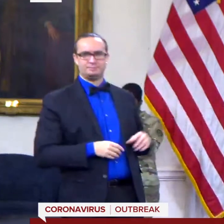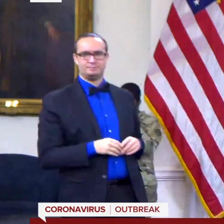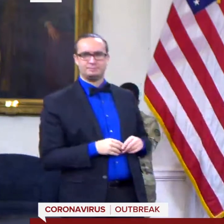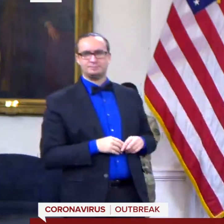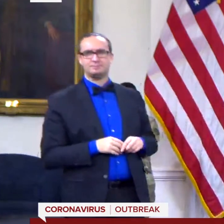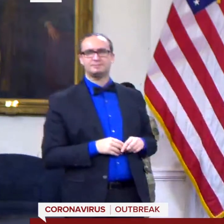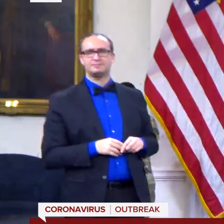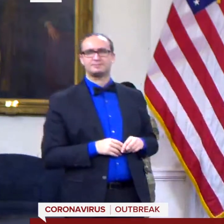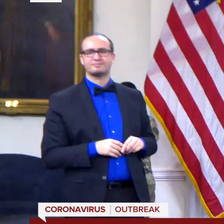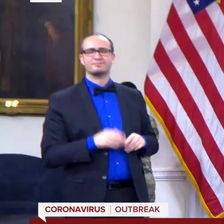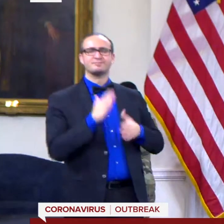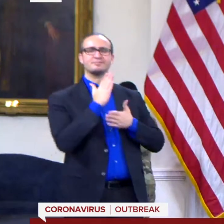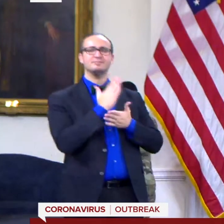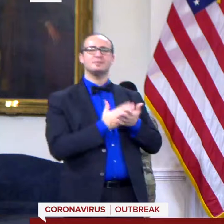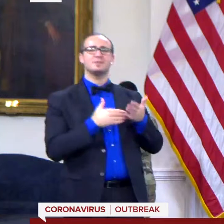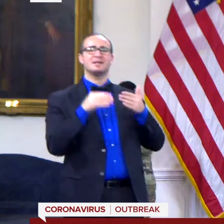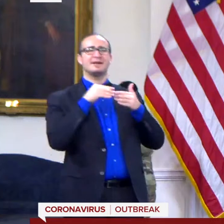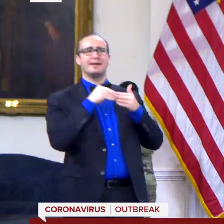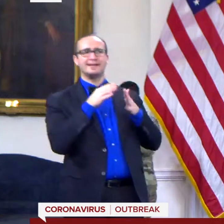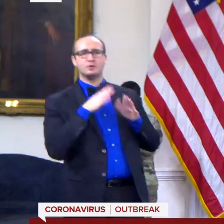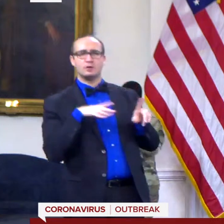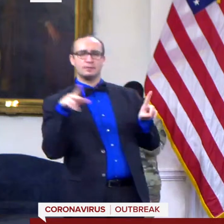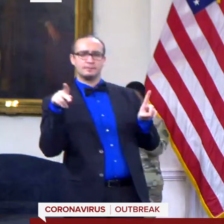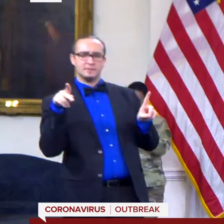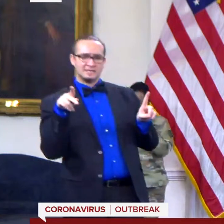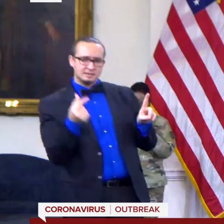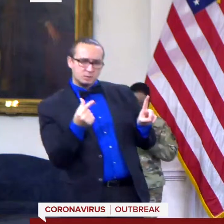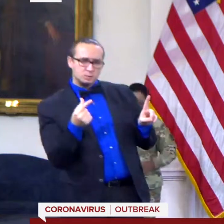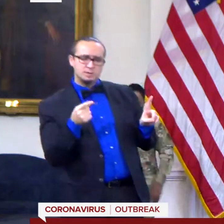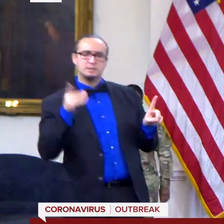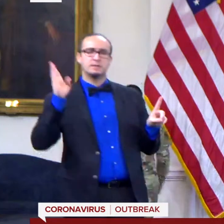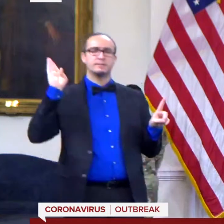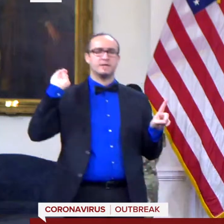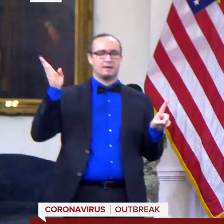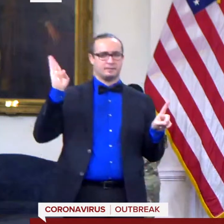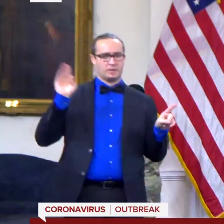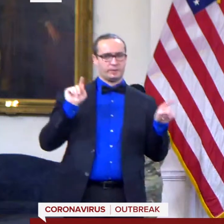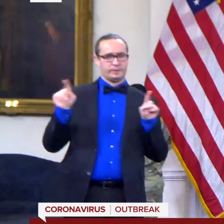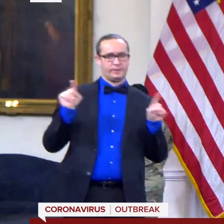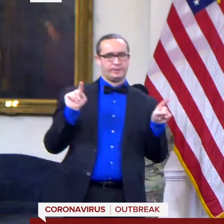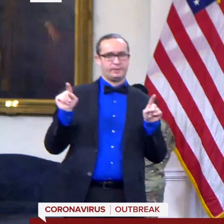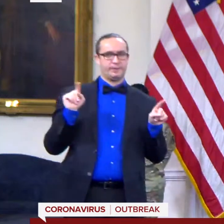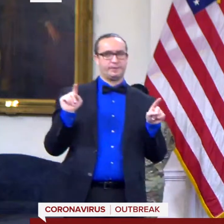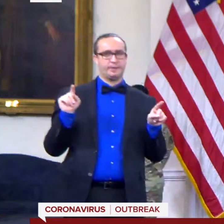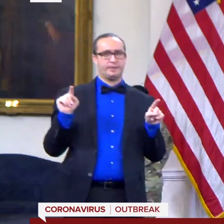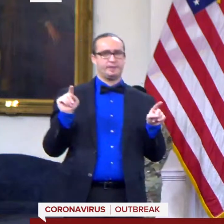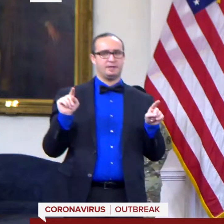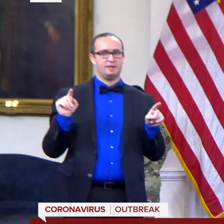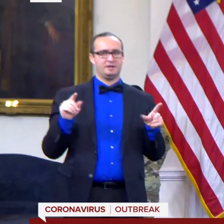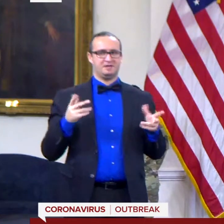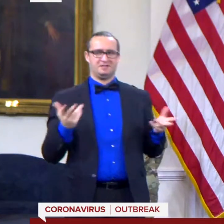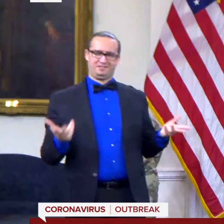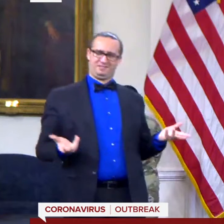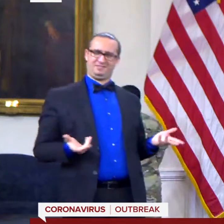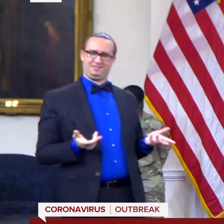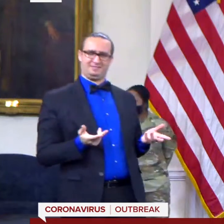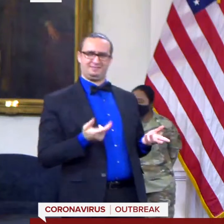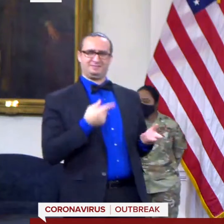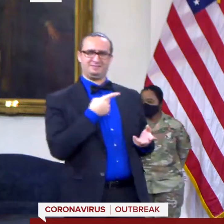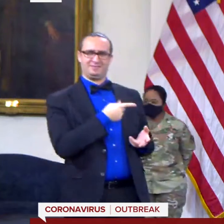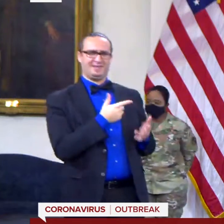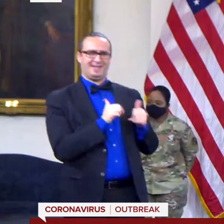Georgia and Baltimore City, I'm sure you've heard, have circled at the way you kind of described the essence of this problem.